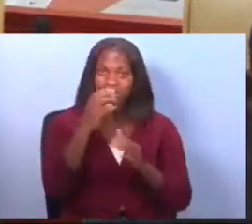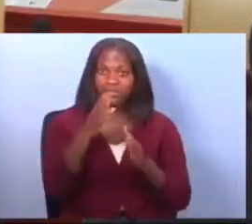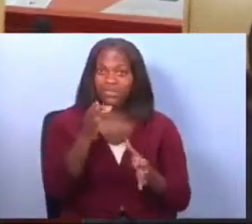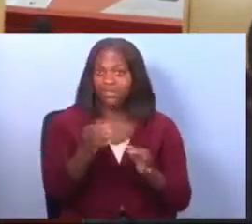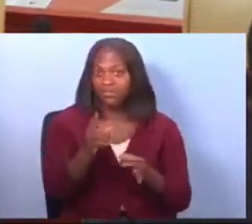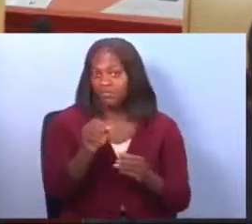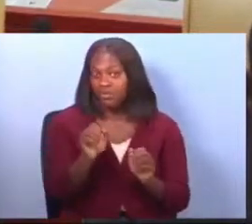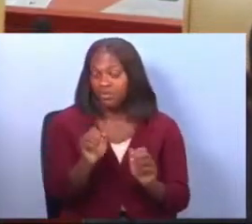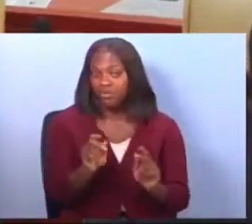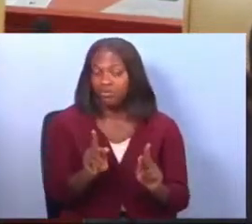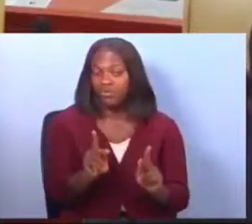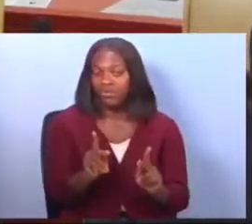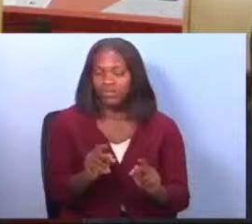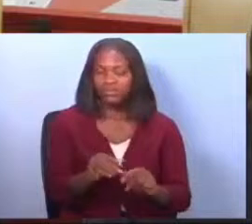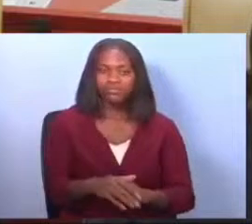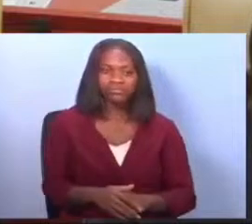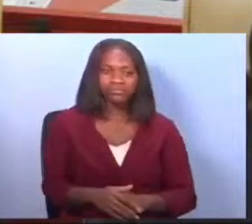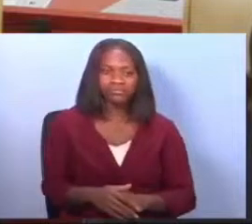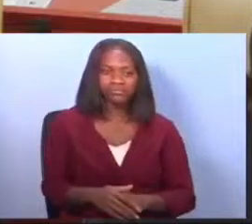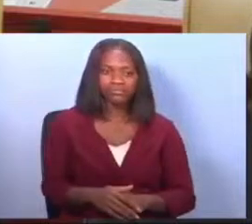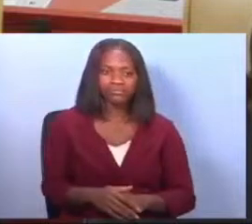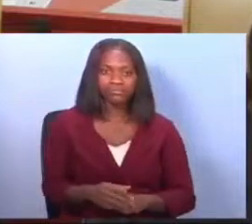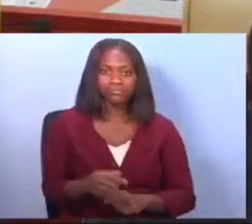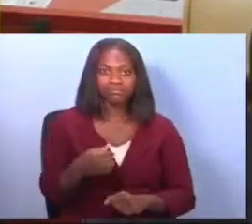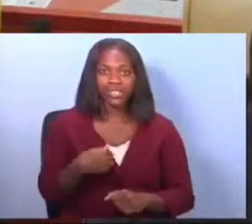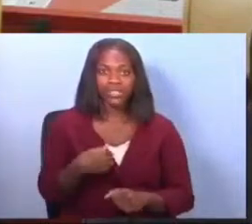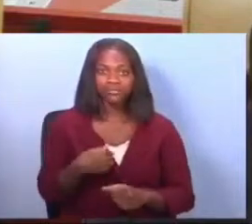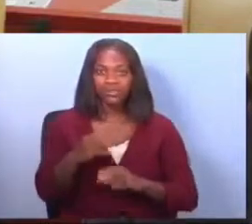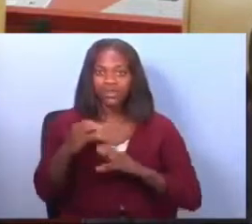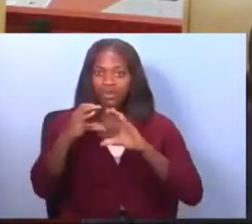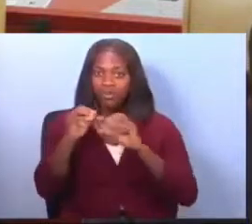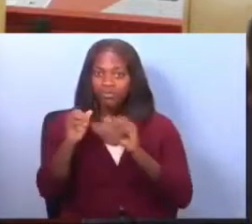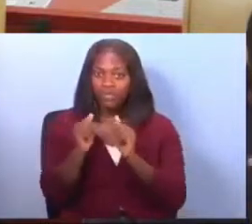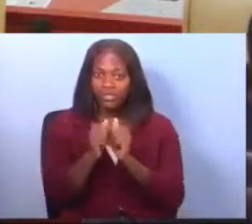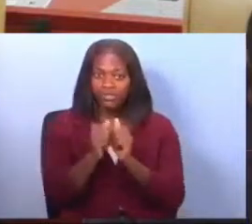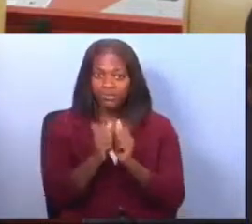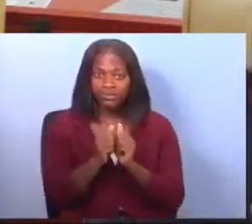you, I've had some discussions with the